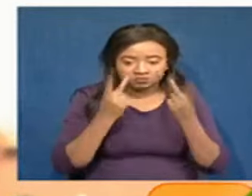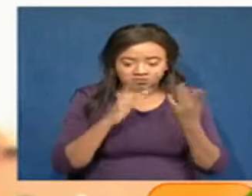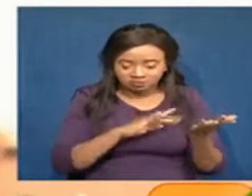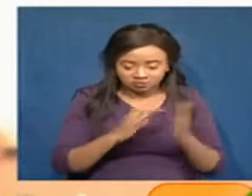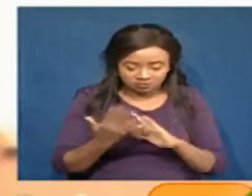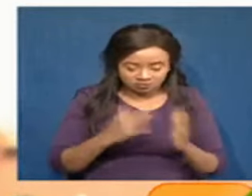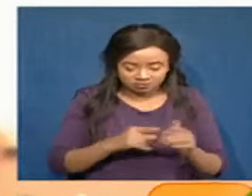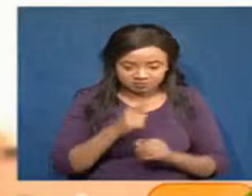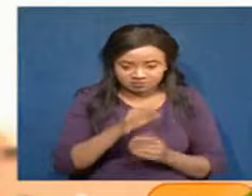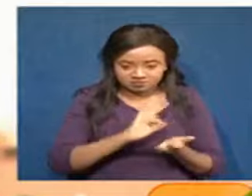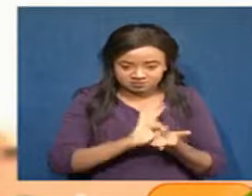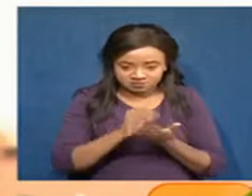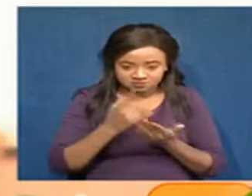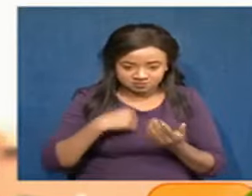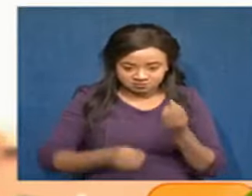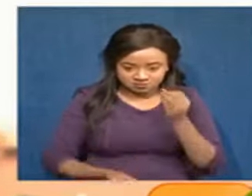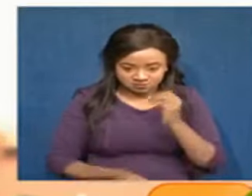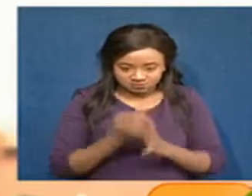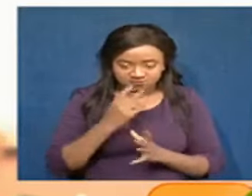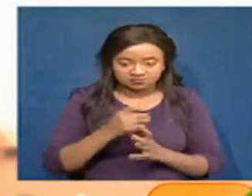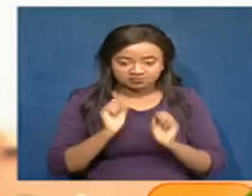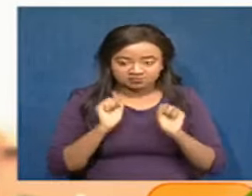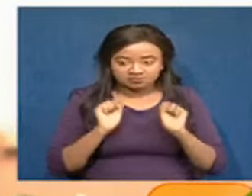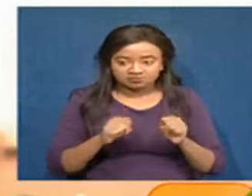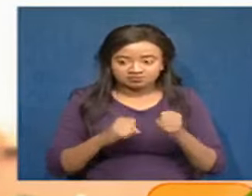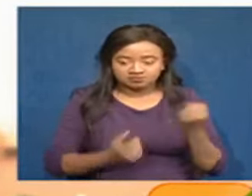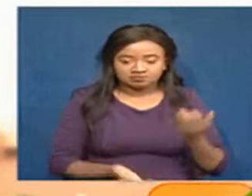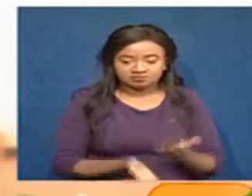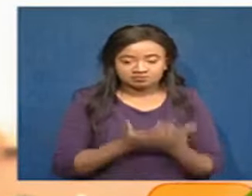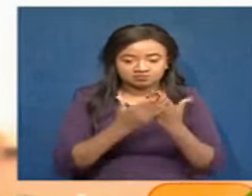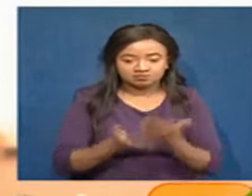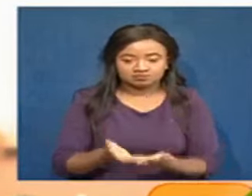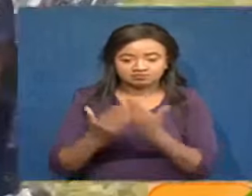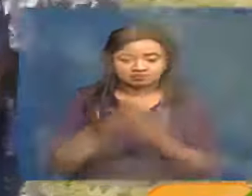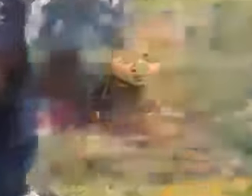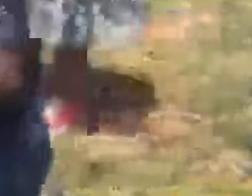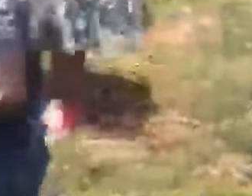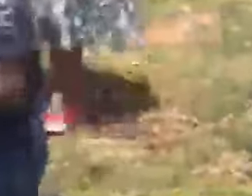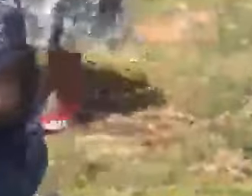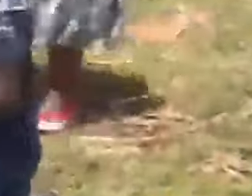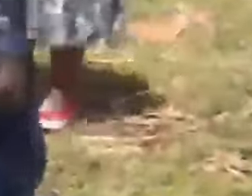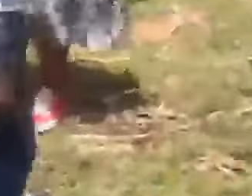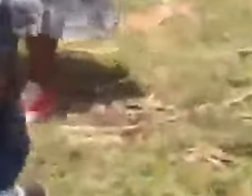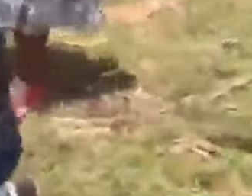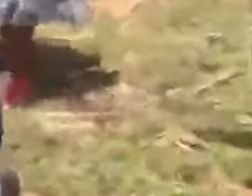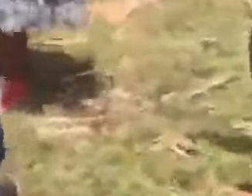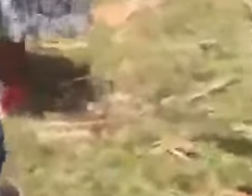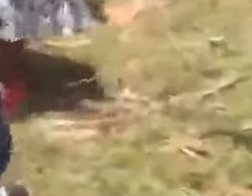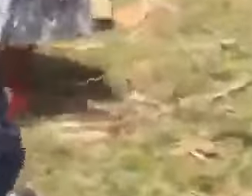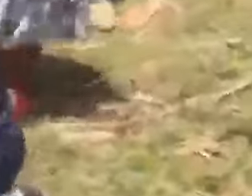ambayo sasa tutaianzisha tutaanza kuwasaidia namna gani.